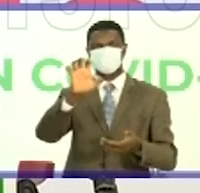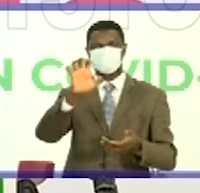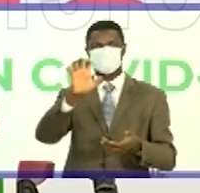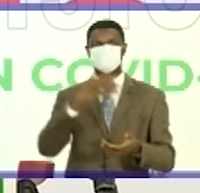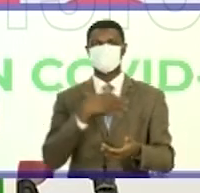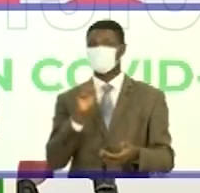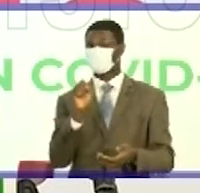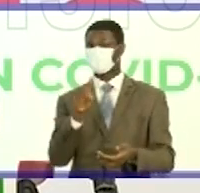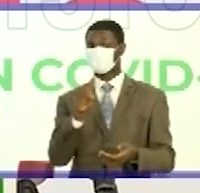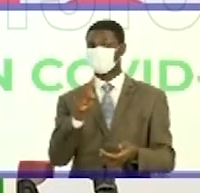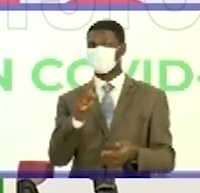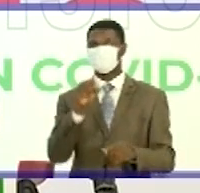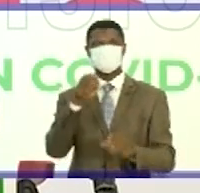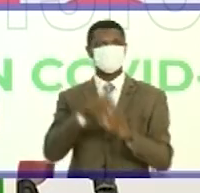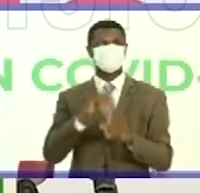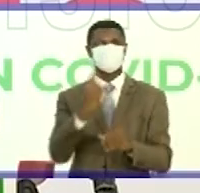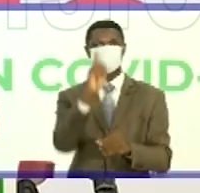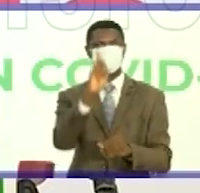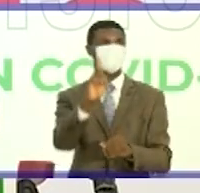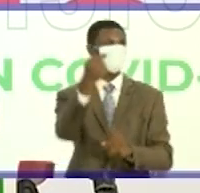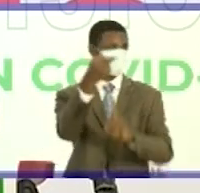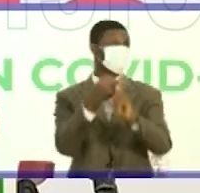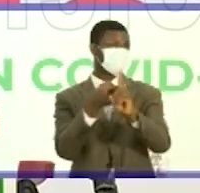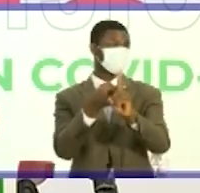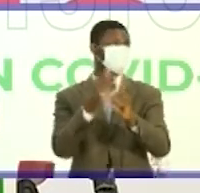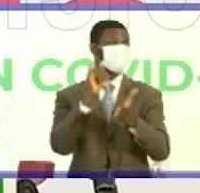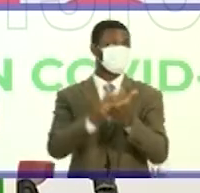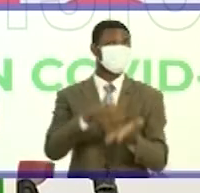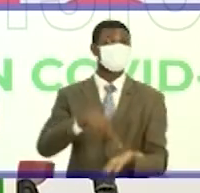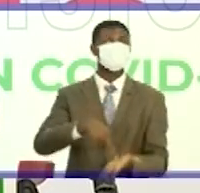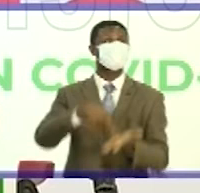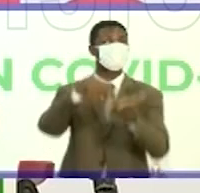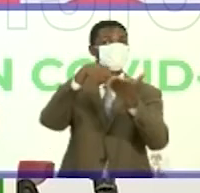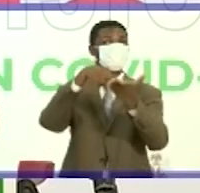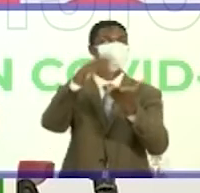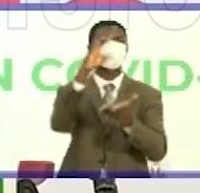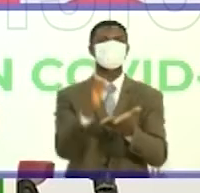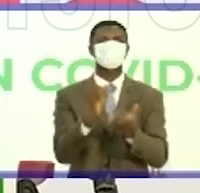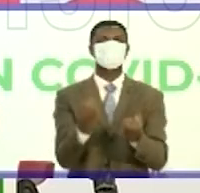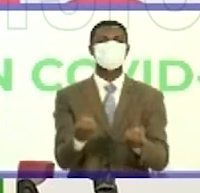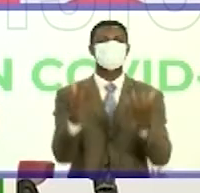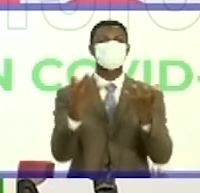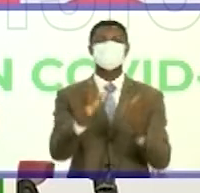7,511 in just 1 month, representing in terms of percentage growth,